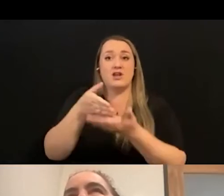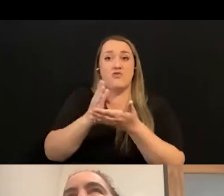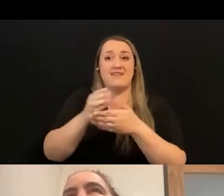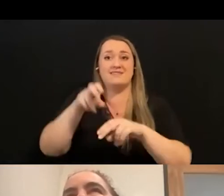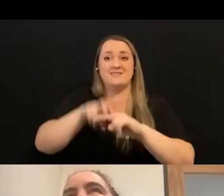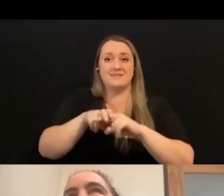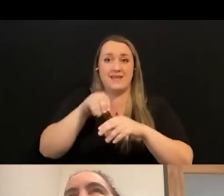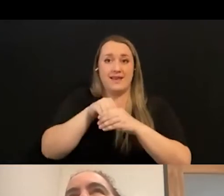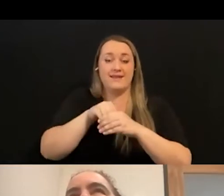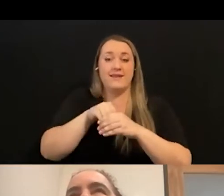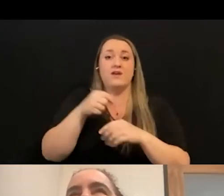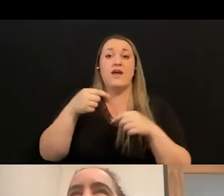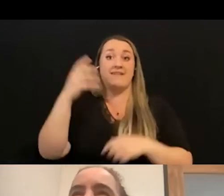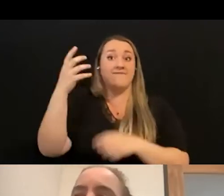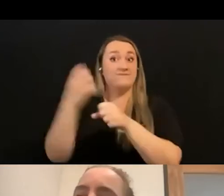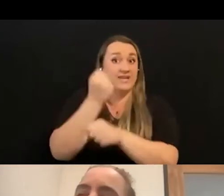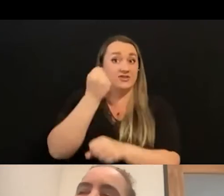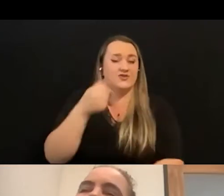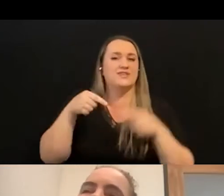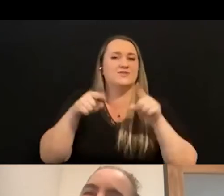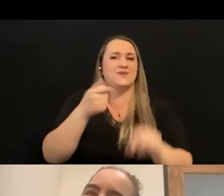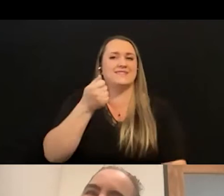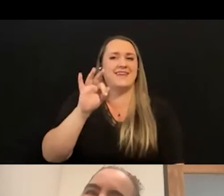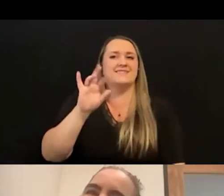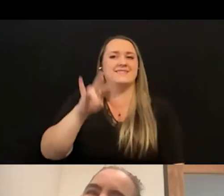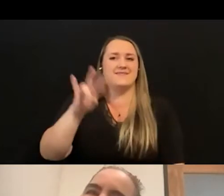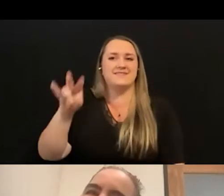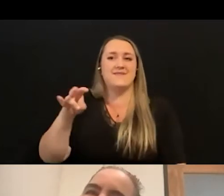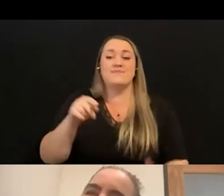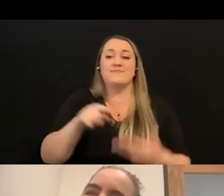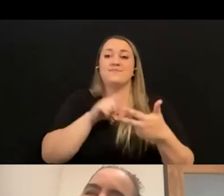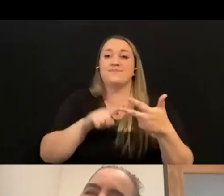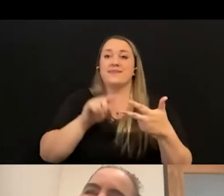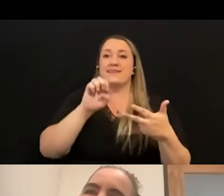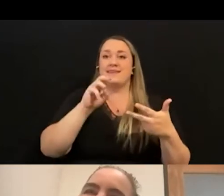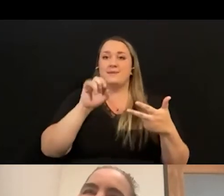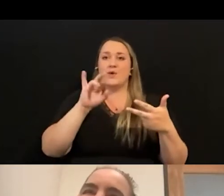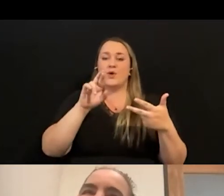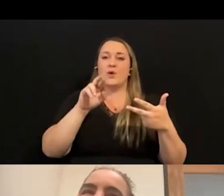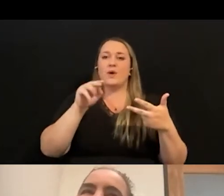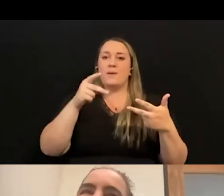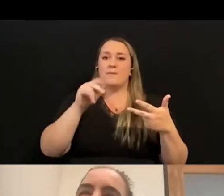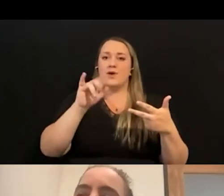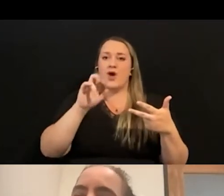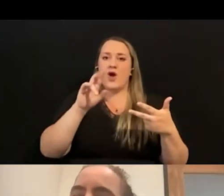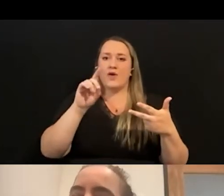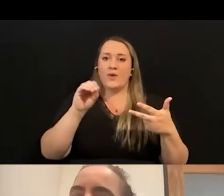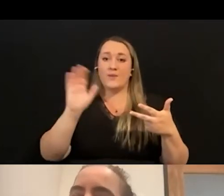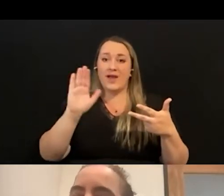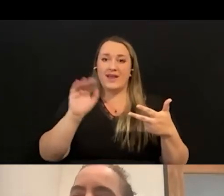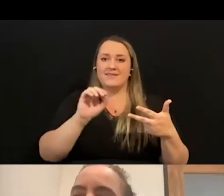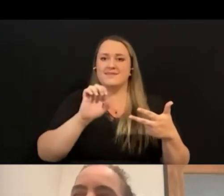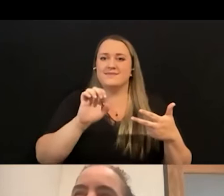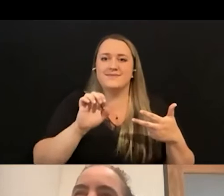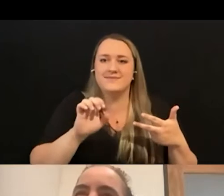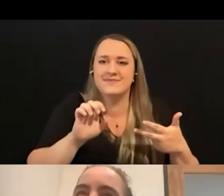in 1977. Next, we have Eimear Picardo. Wave, Eimear. She